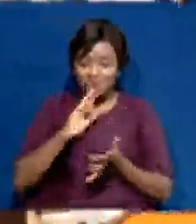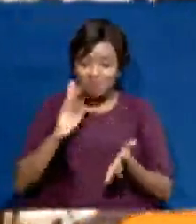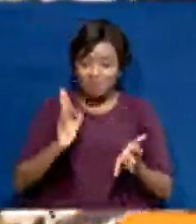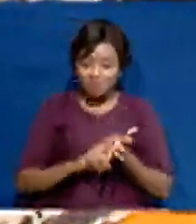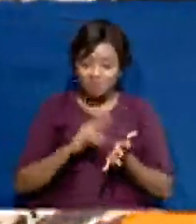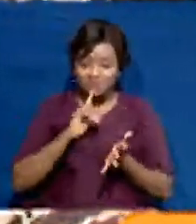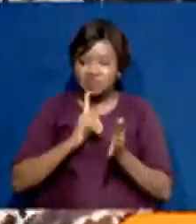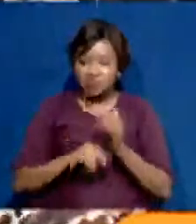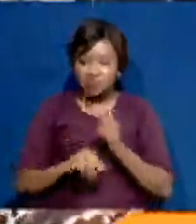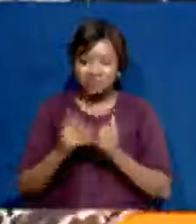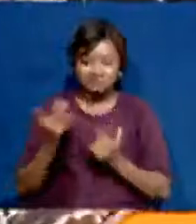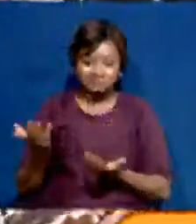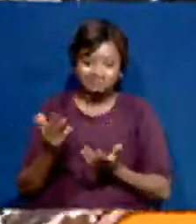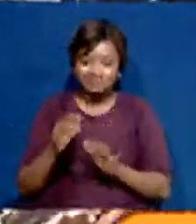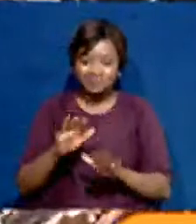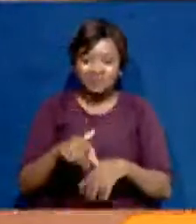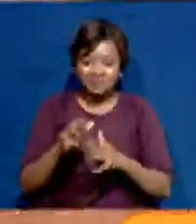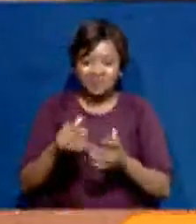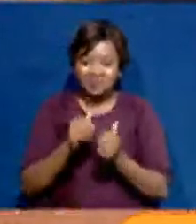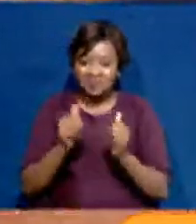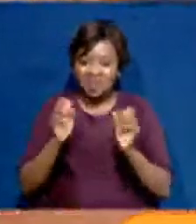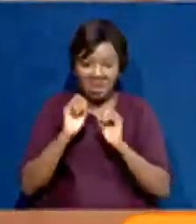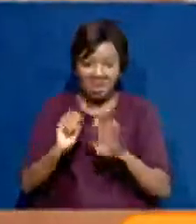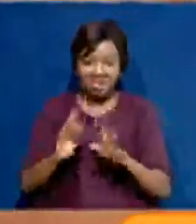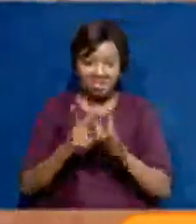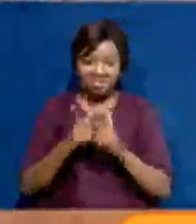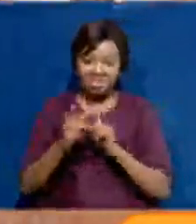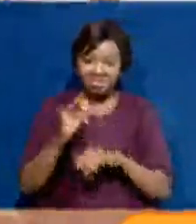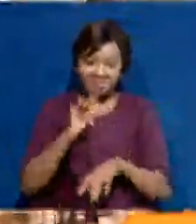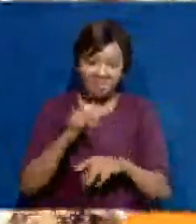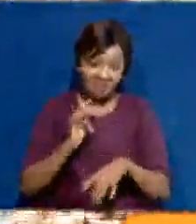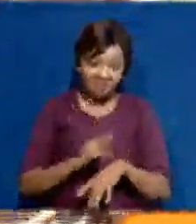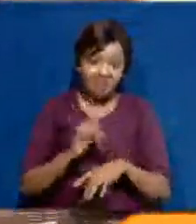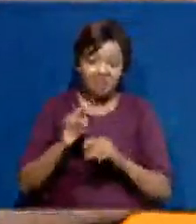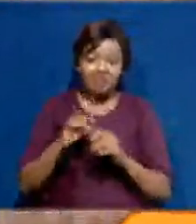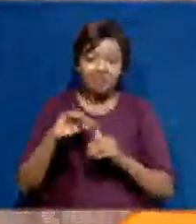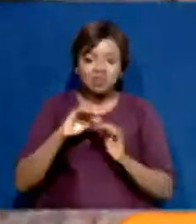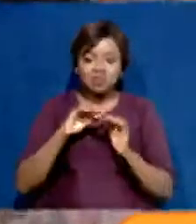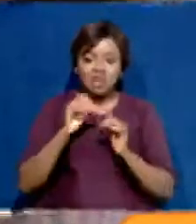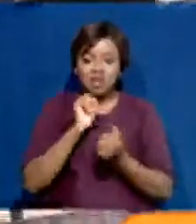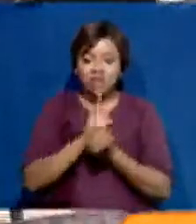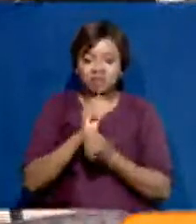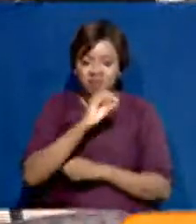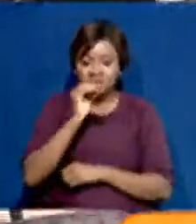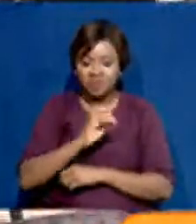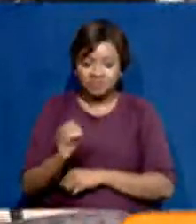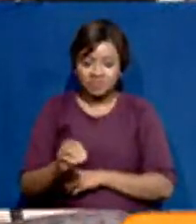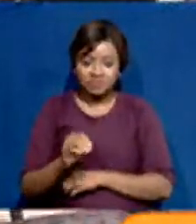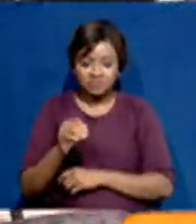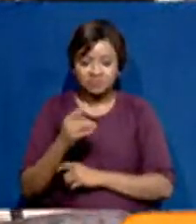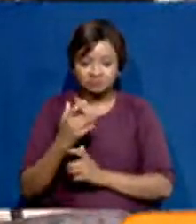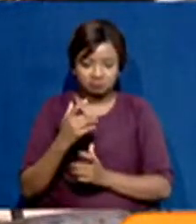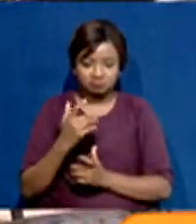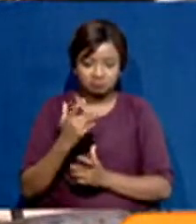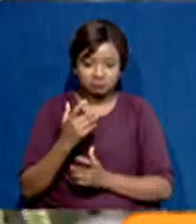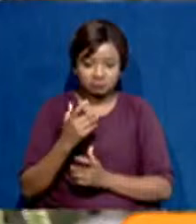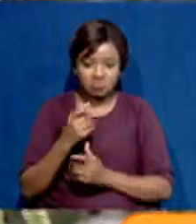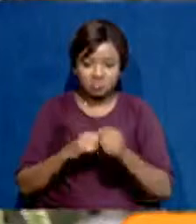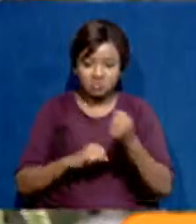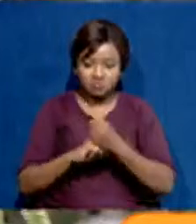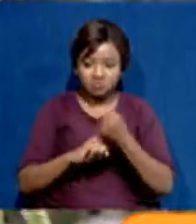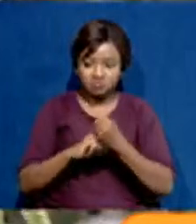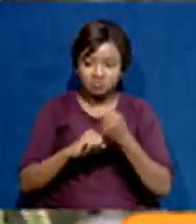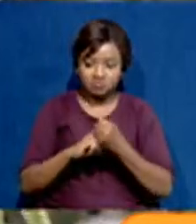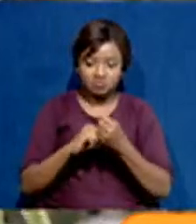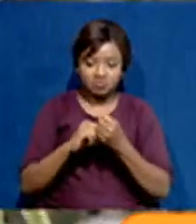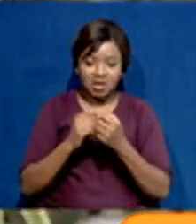cruel factory farming for contributing at least 11% of the global greenhouse gases, fueling climate change. If we